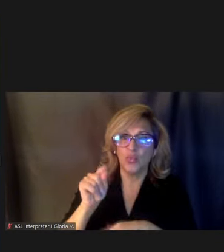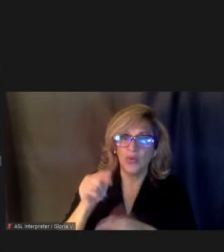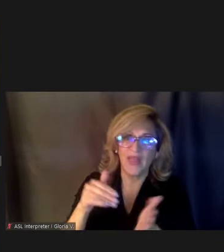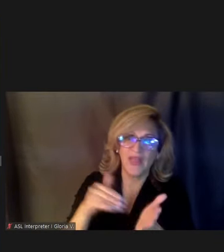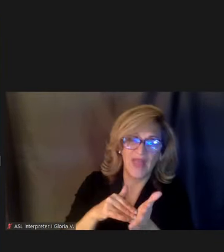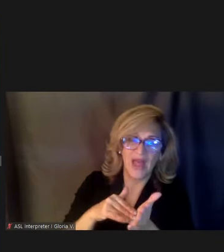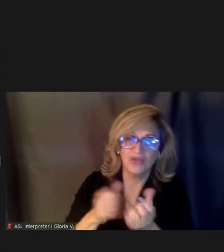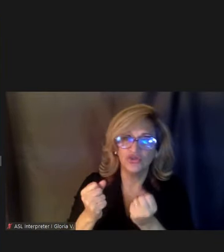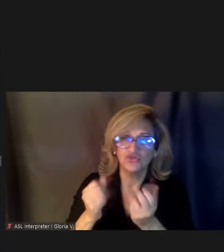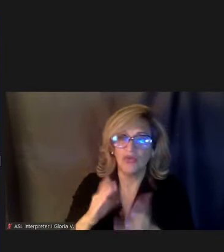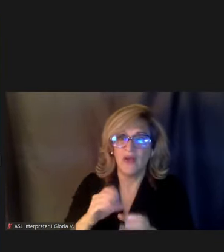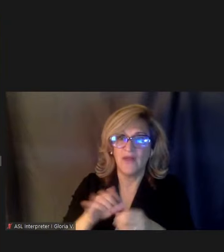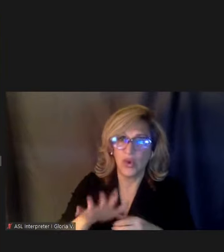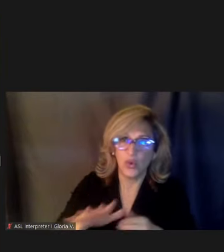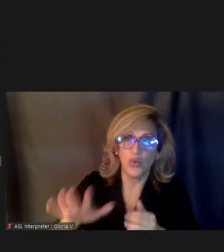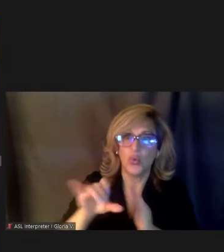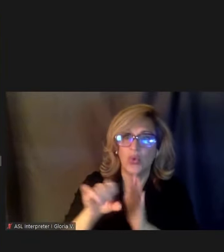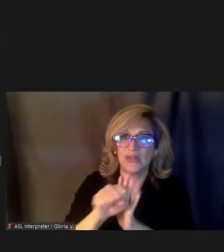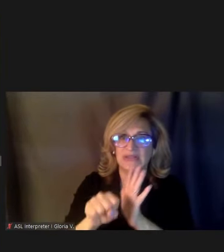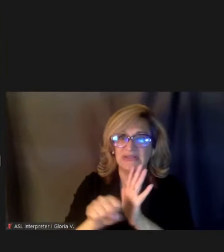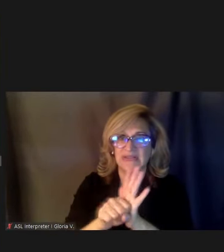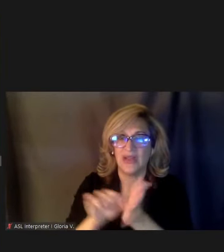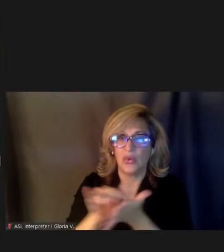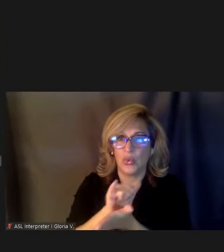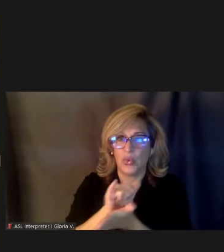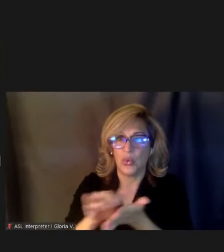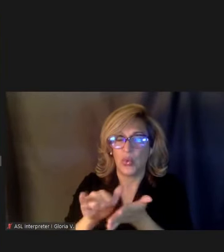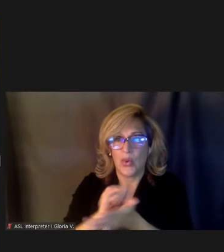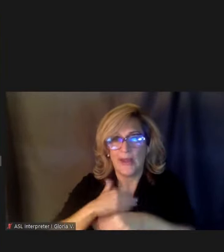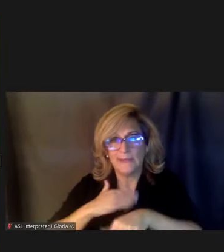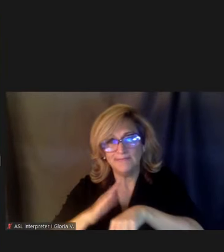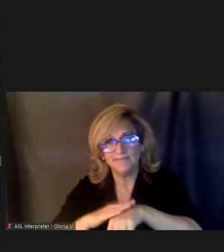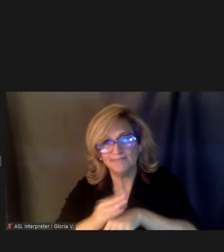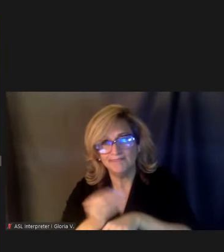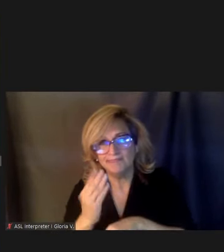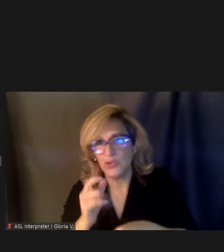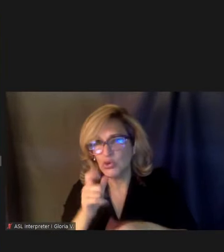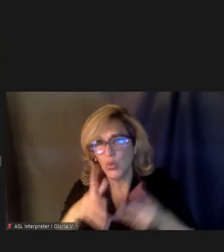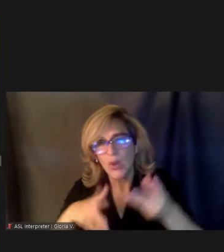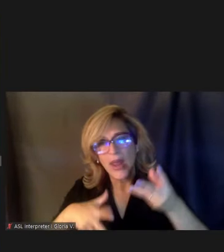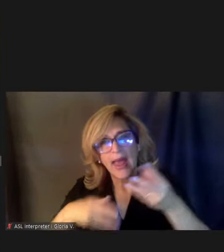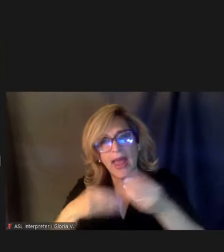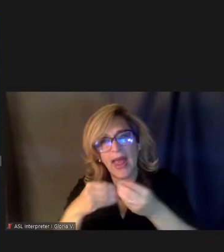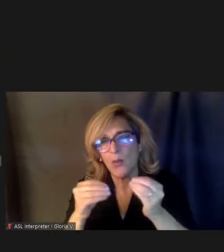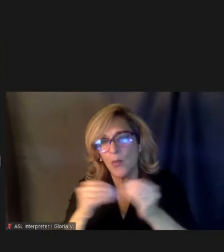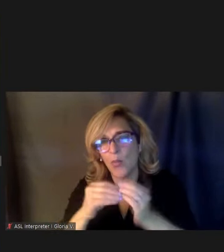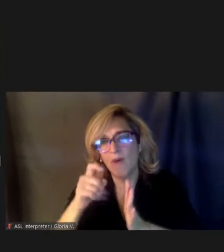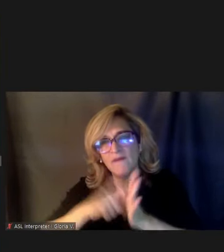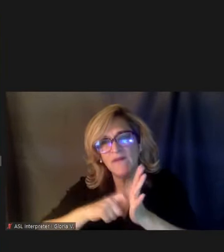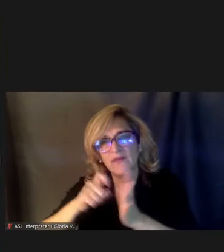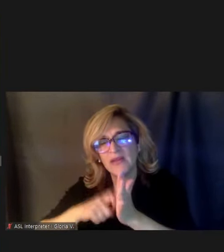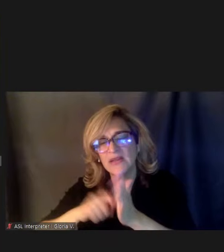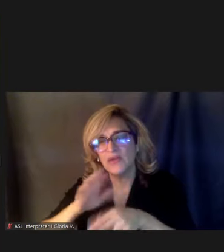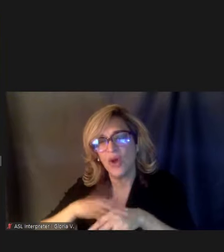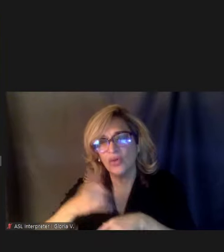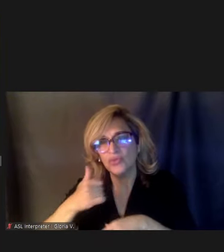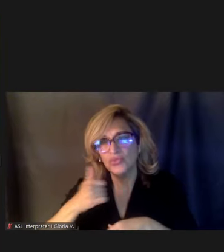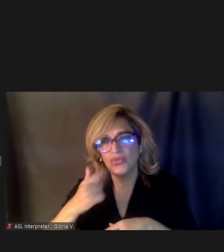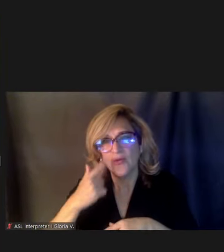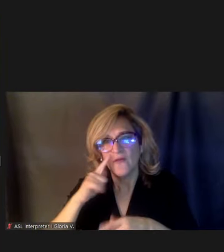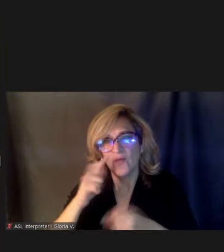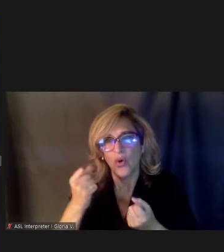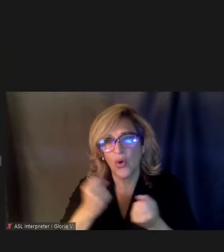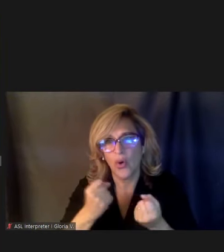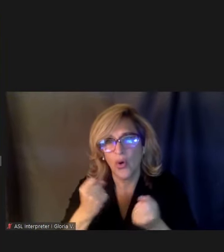State. I'm here to caution you to implore you not to add any additional fees on trips in for-hire vehicles,